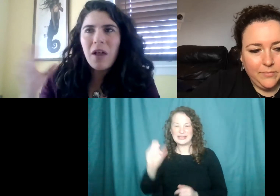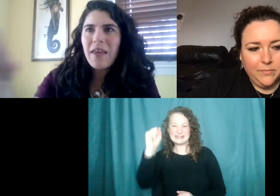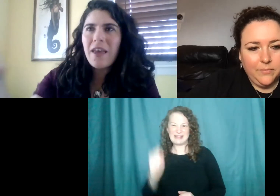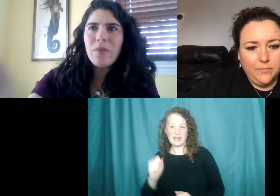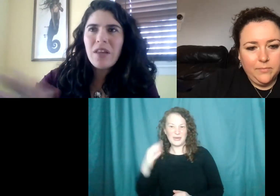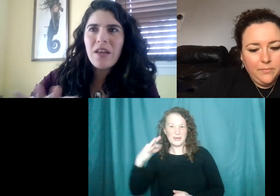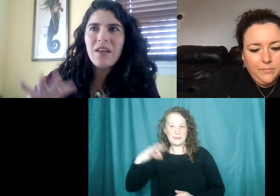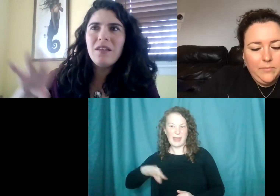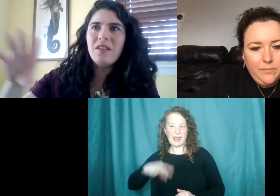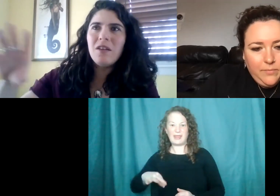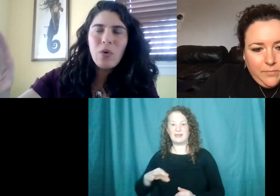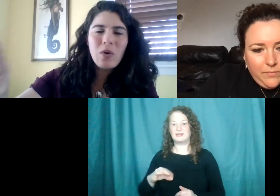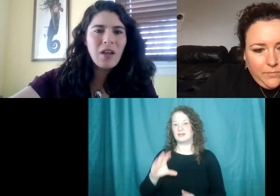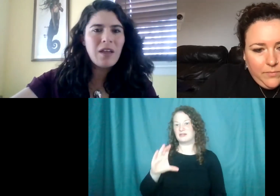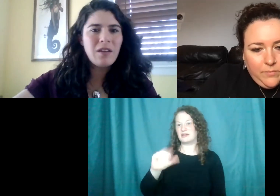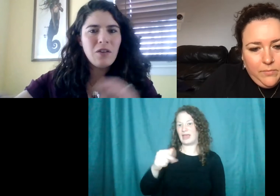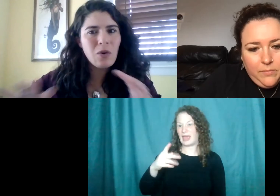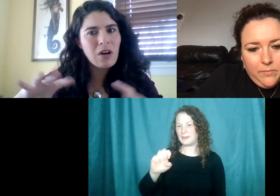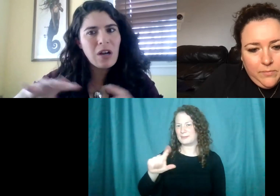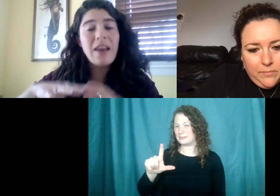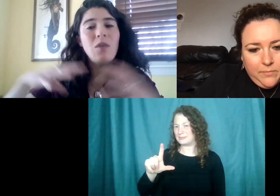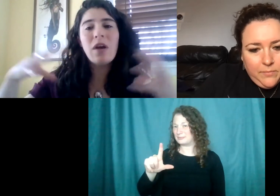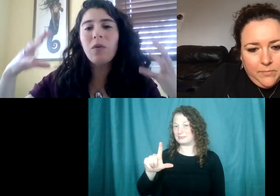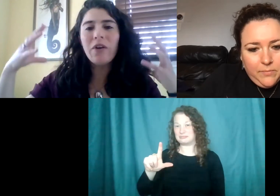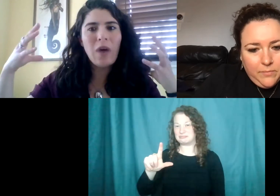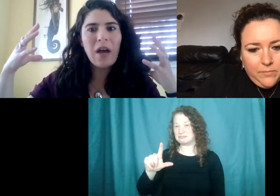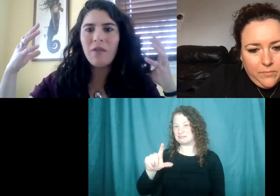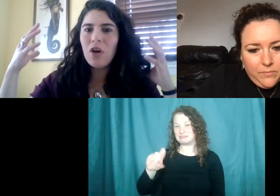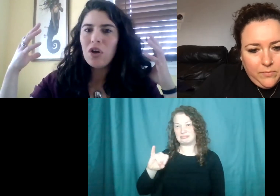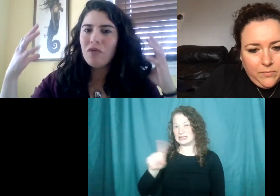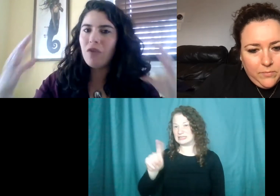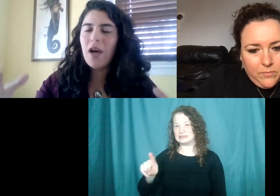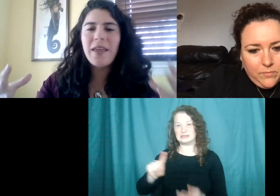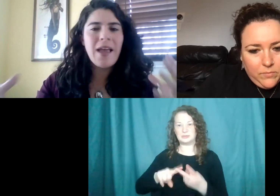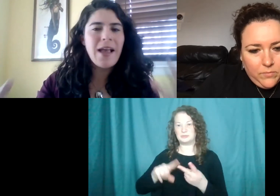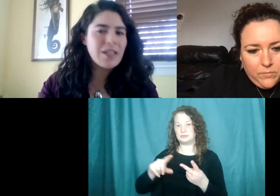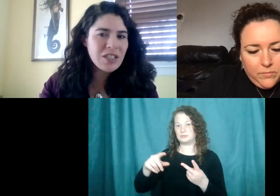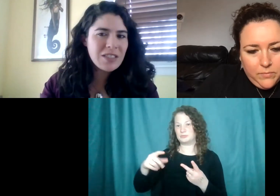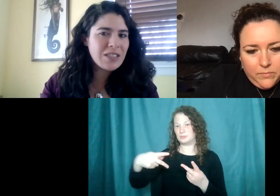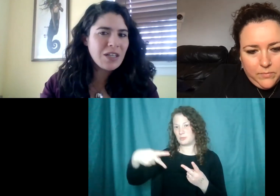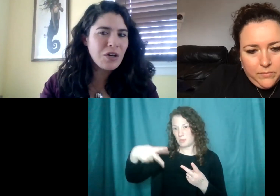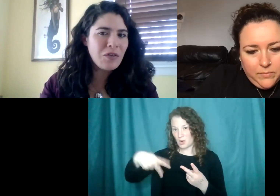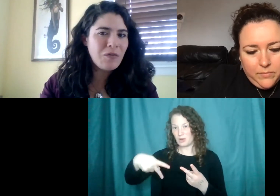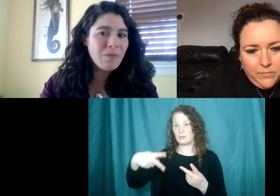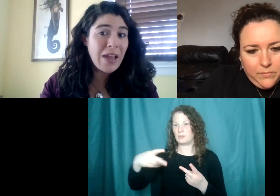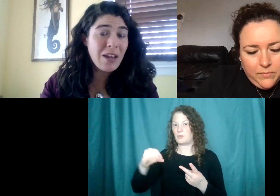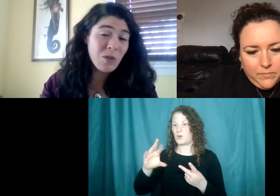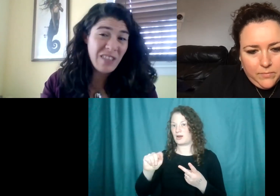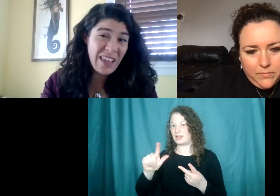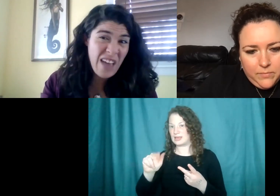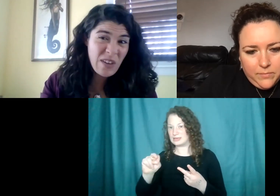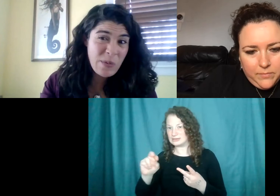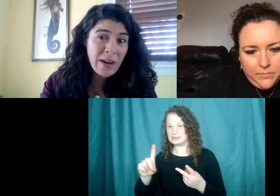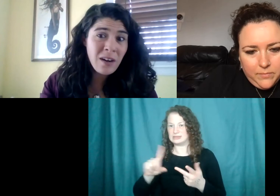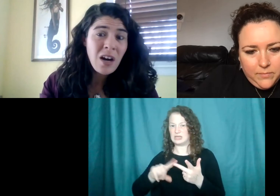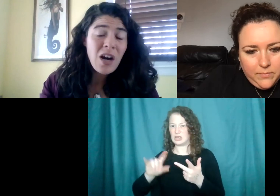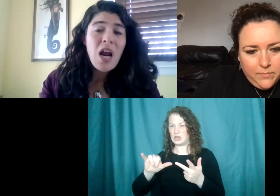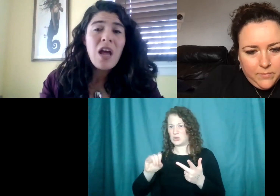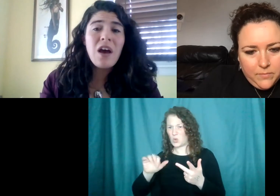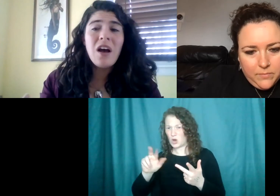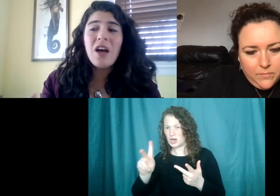go to like Cape Liz and Portland and York, anywhere where you have rocky edges of Maine, which is like